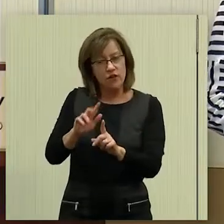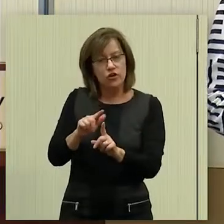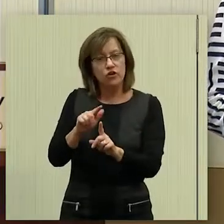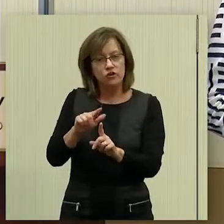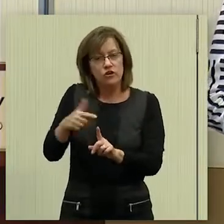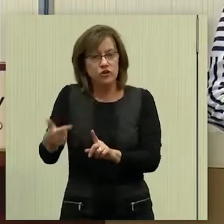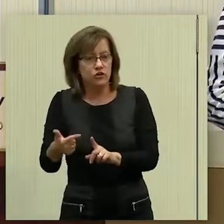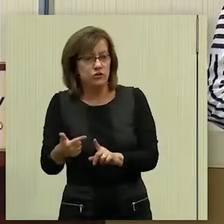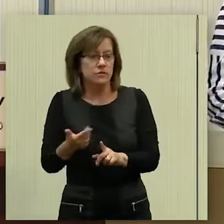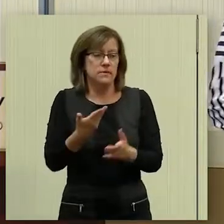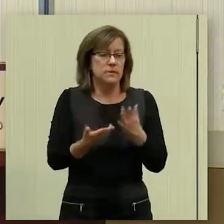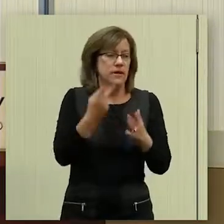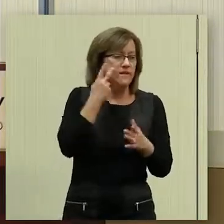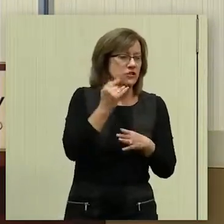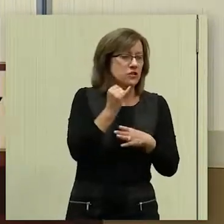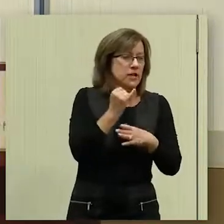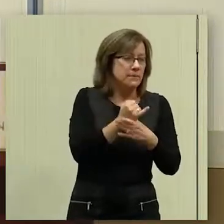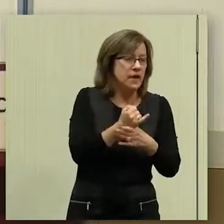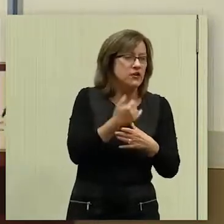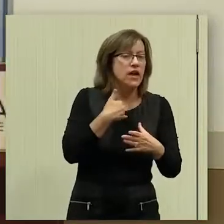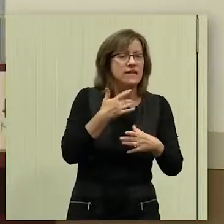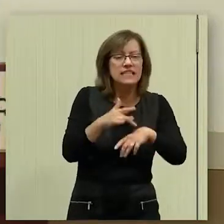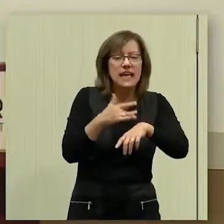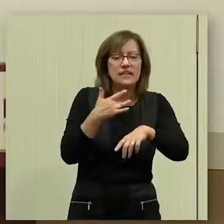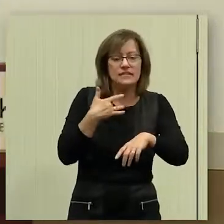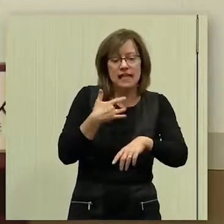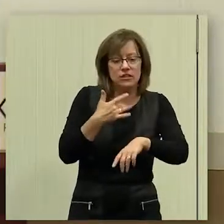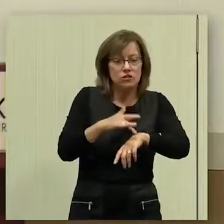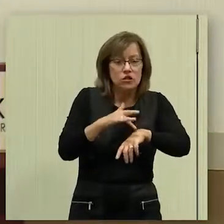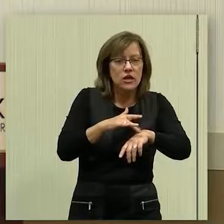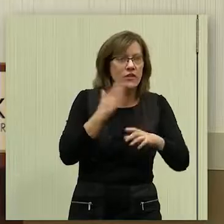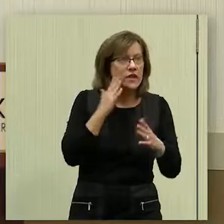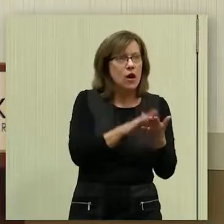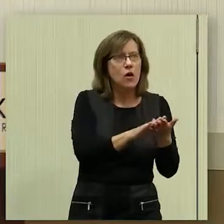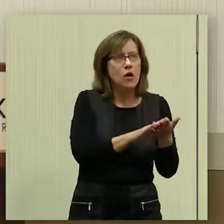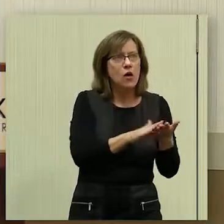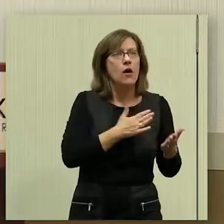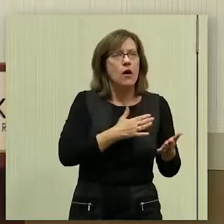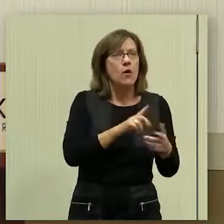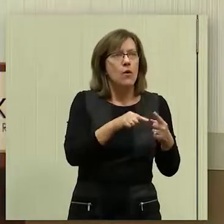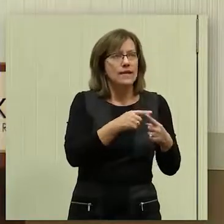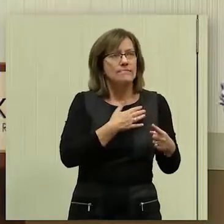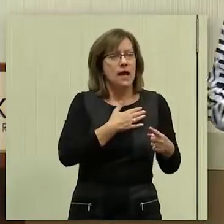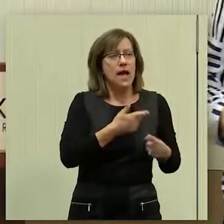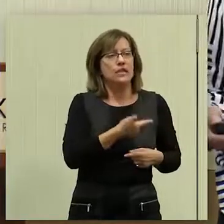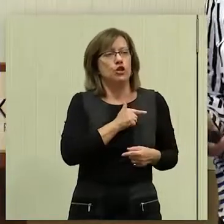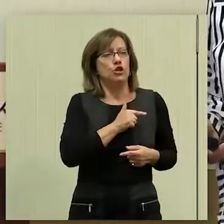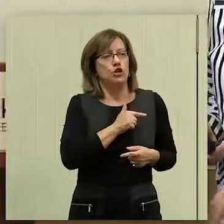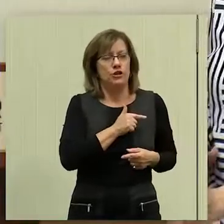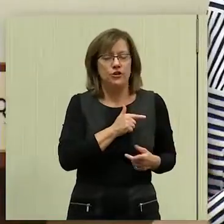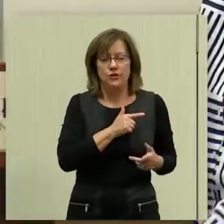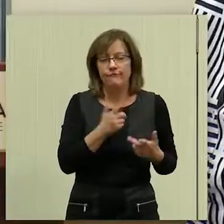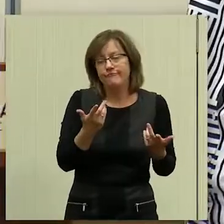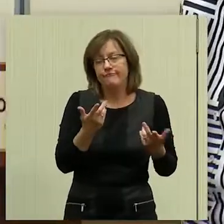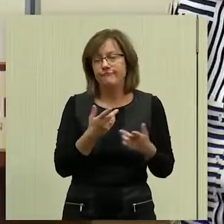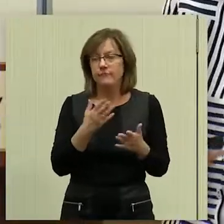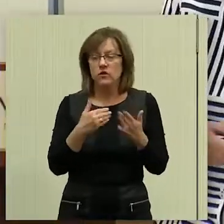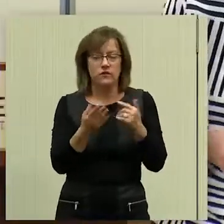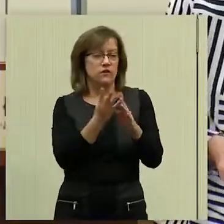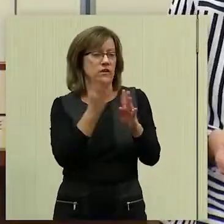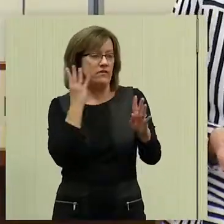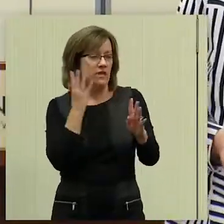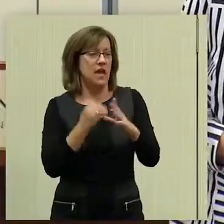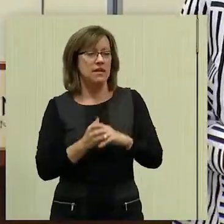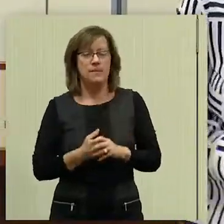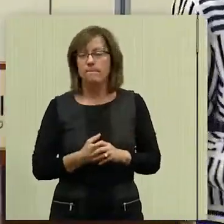visual impairments, you might have some kind of textures that a child would know where his turn is along the list, along the lineup of children.